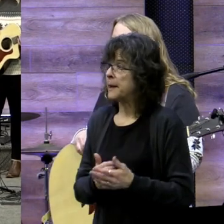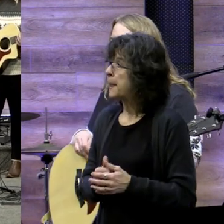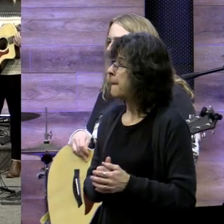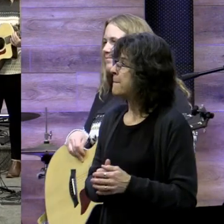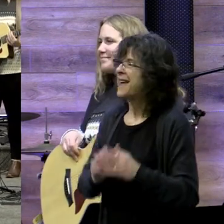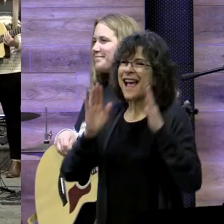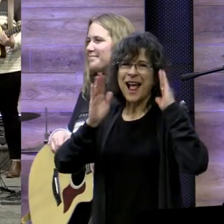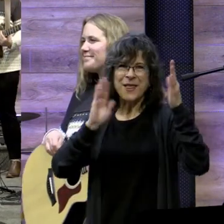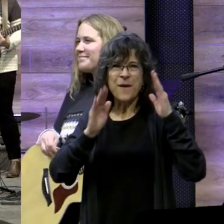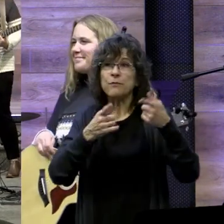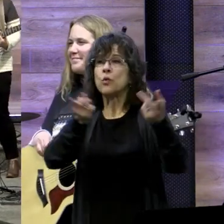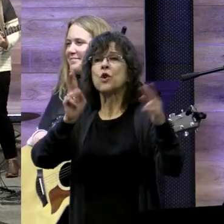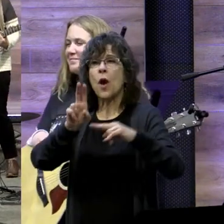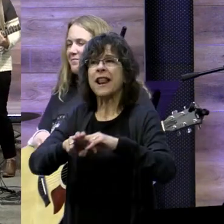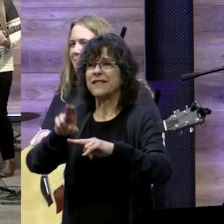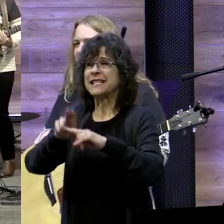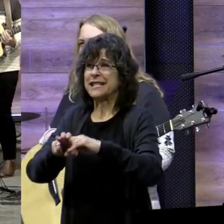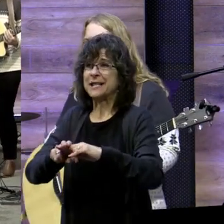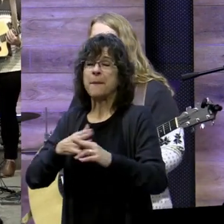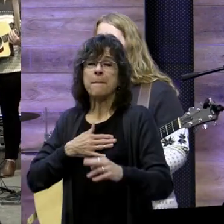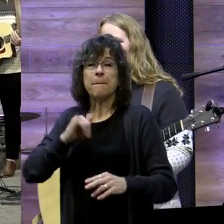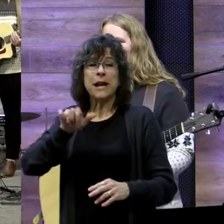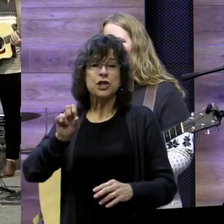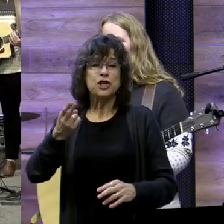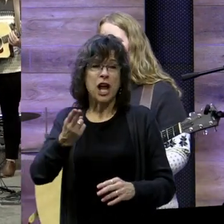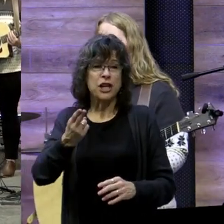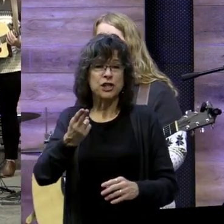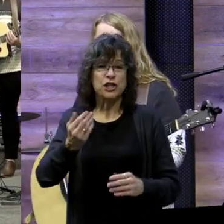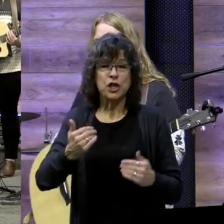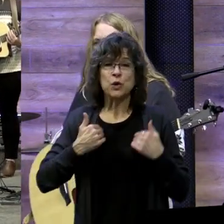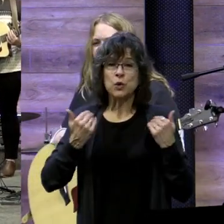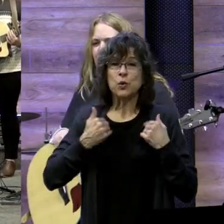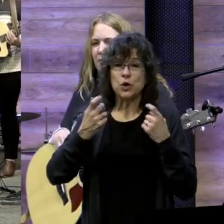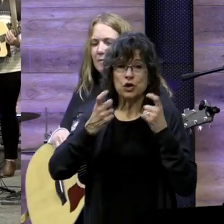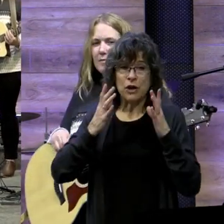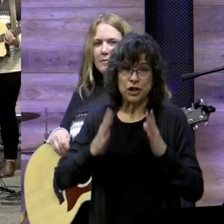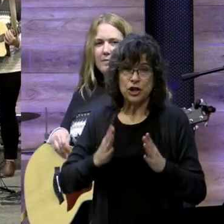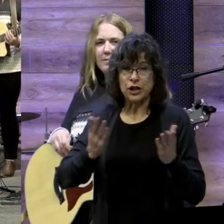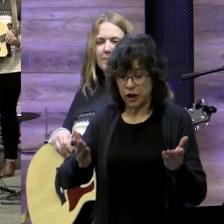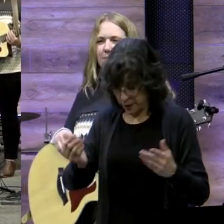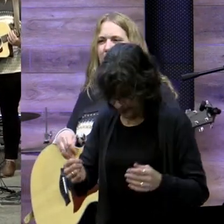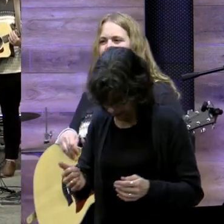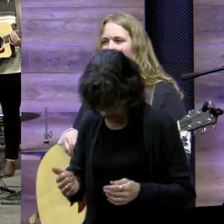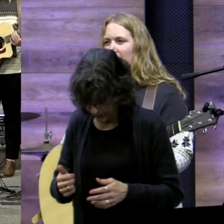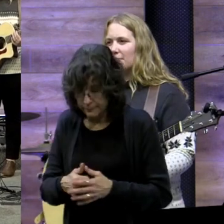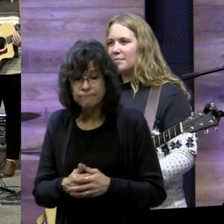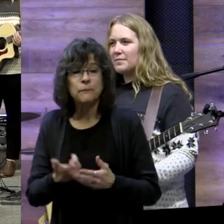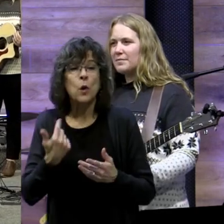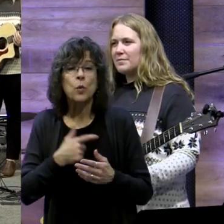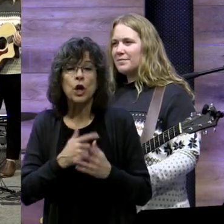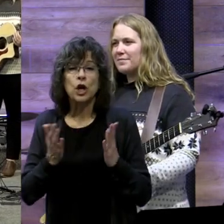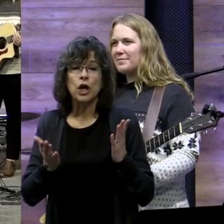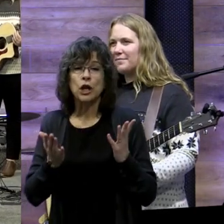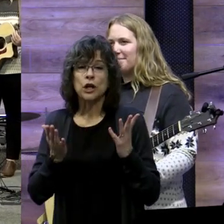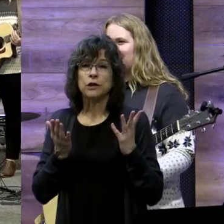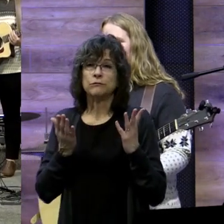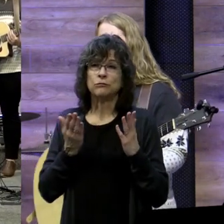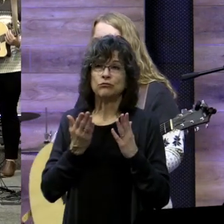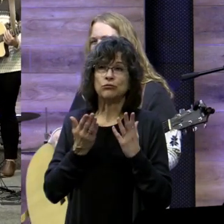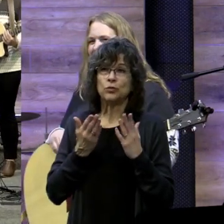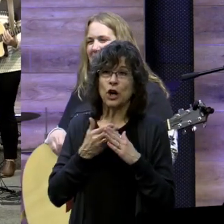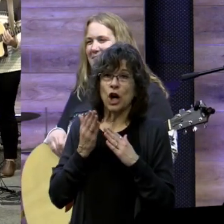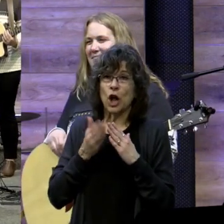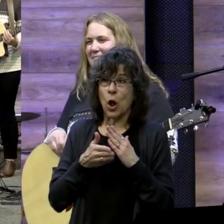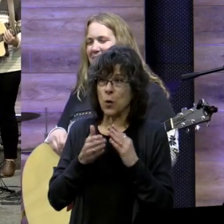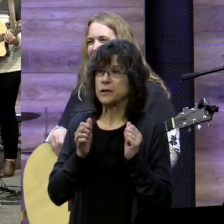Hello, everybody. You guys can have a seat. My name is Josh. I'm the youth director here at Rock Hill. And we're going to close. Thank you. We're going to close